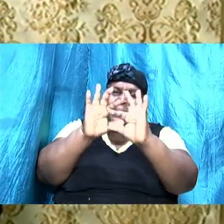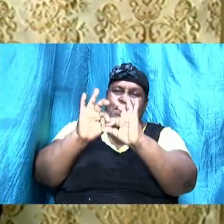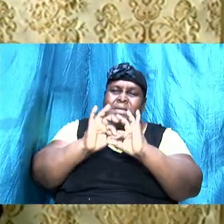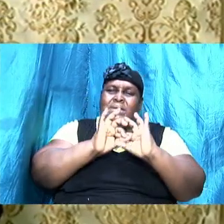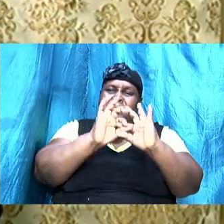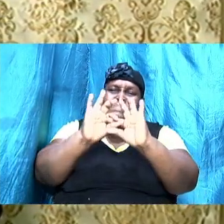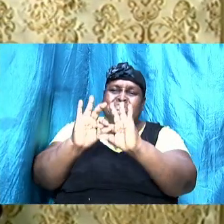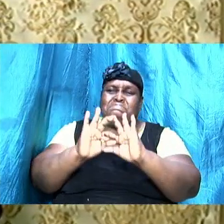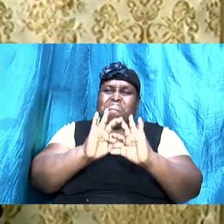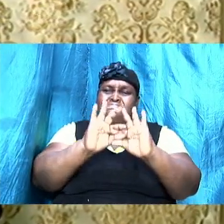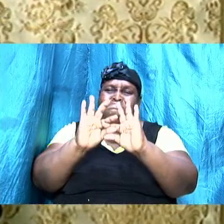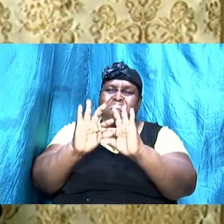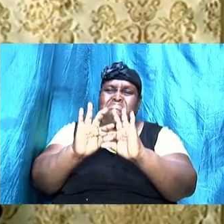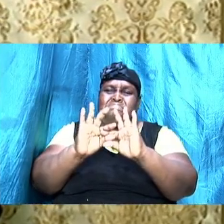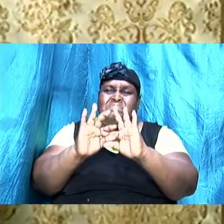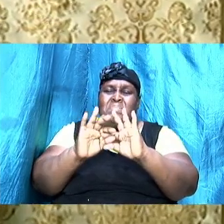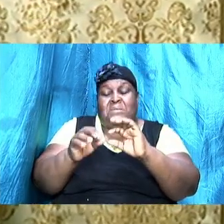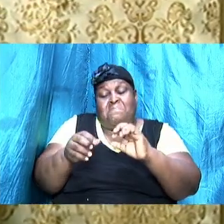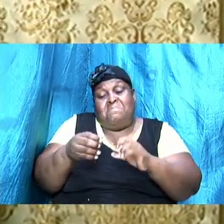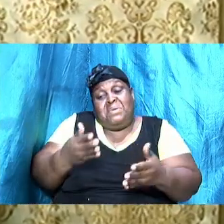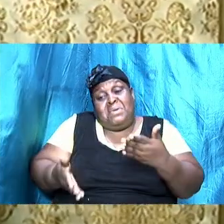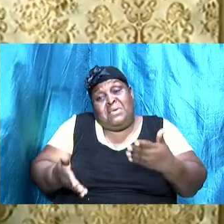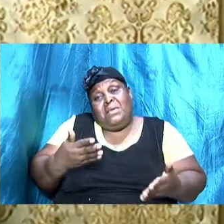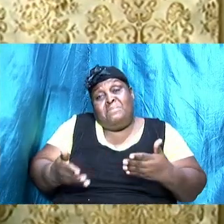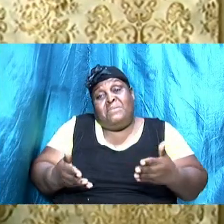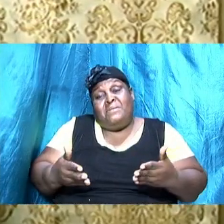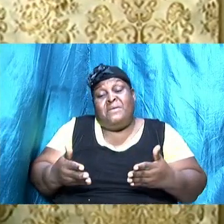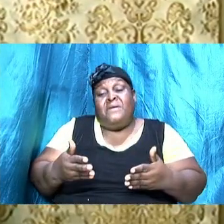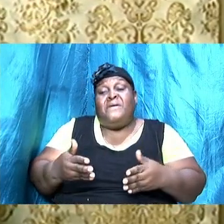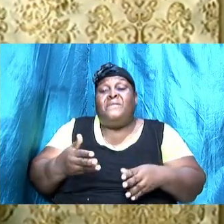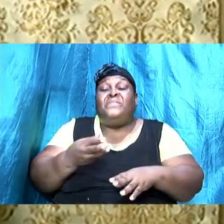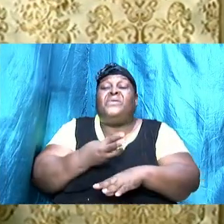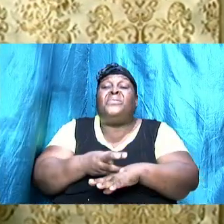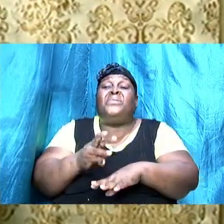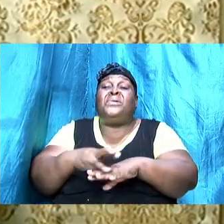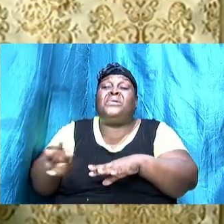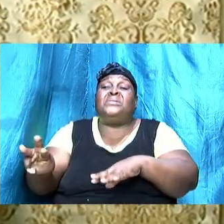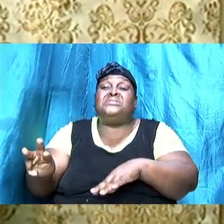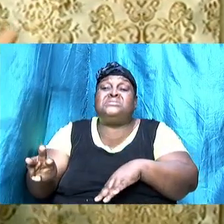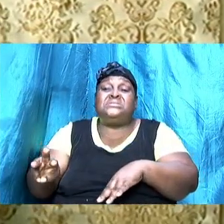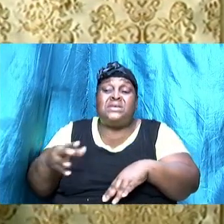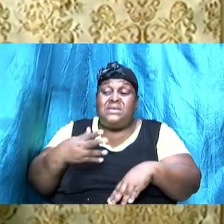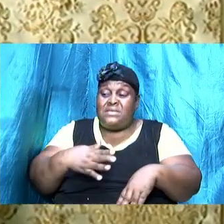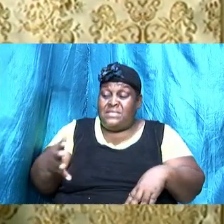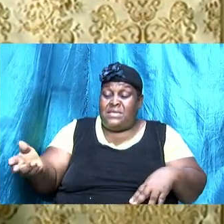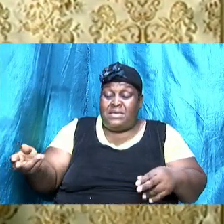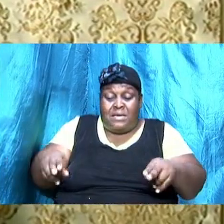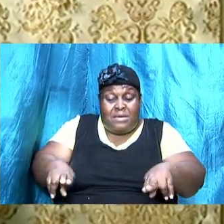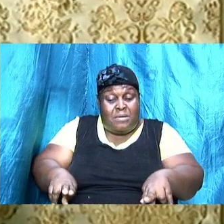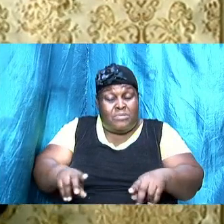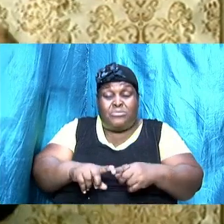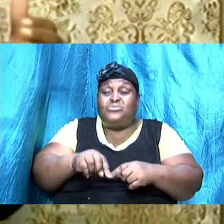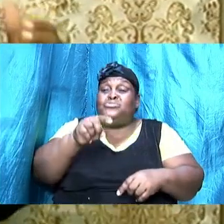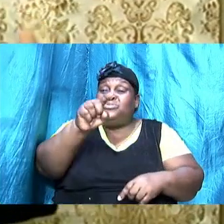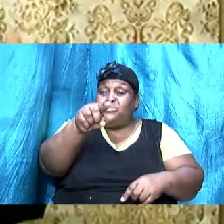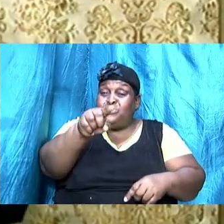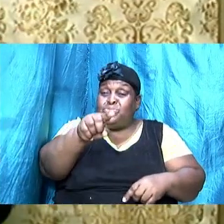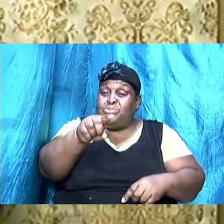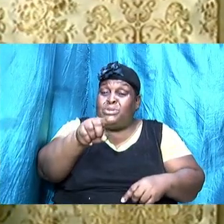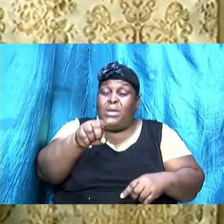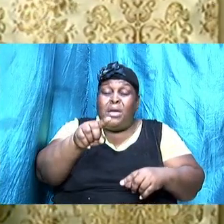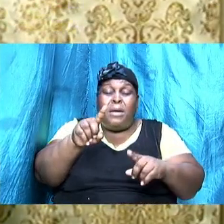it is probably the worst thing that ever happened to you. And it ought not to